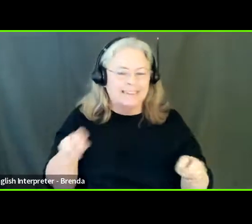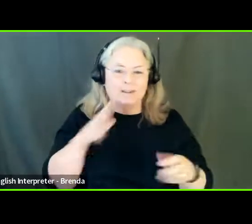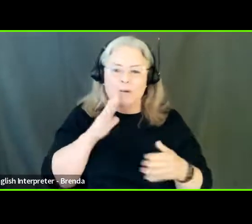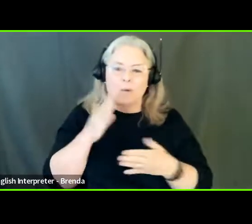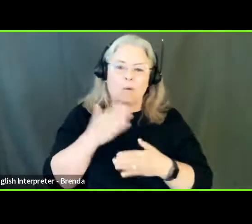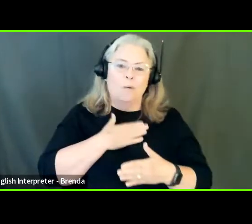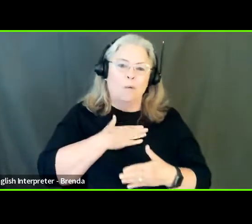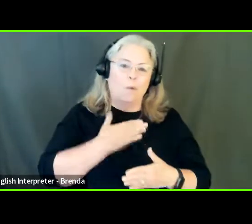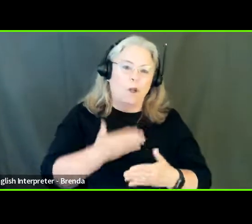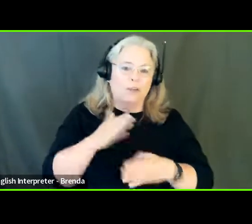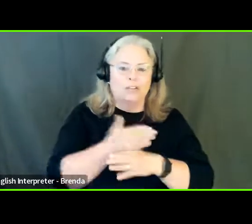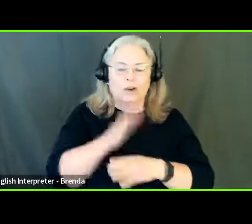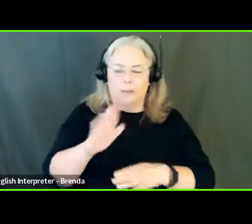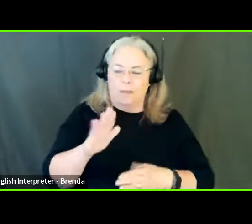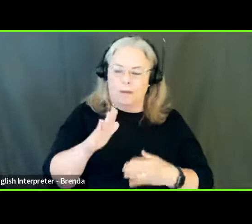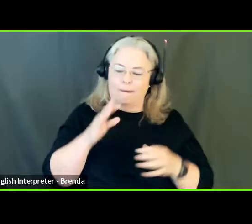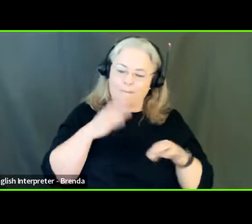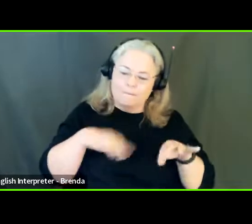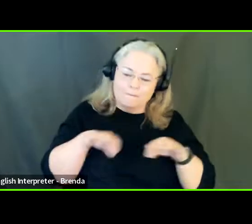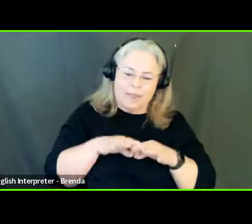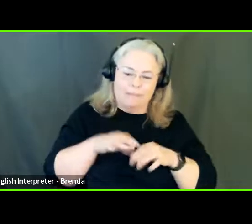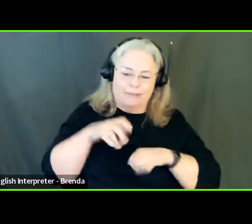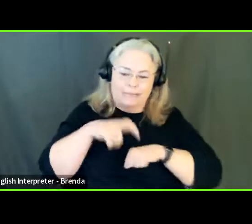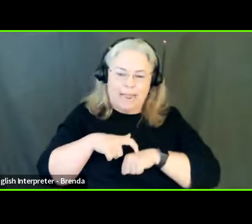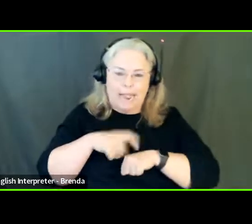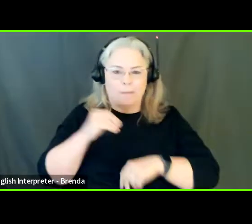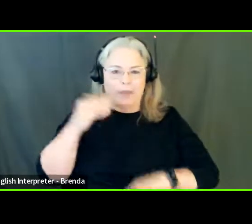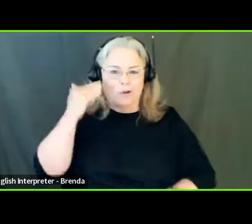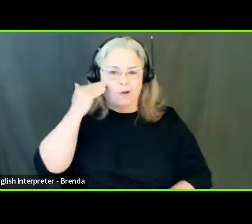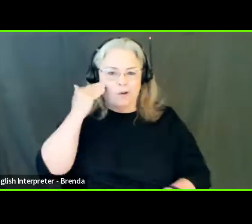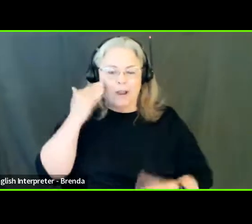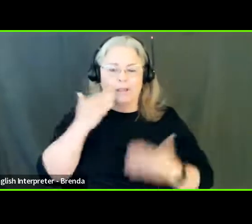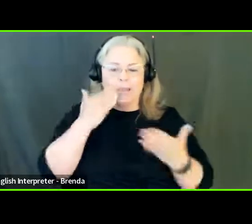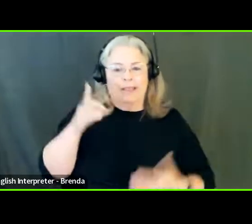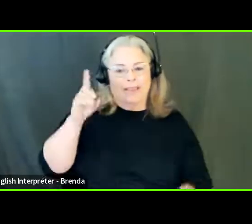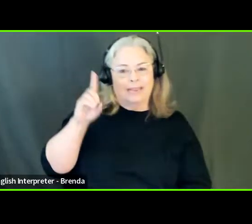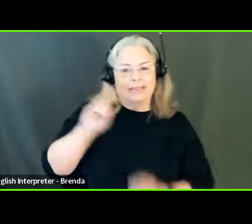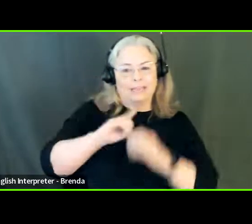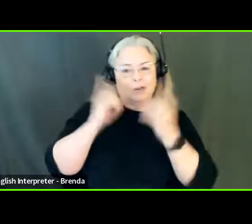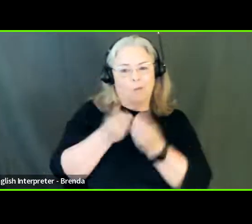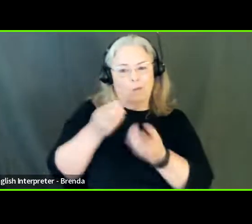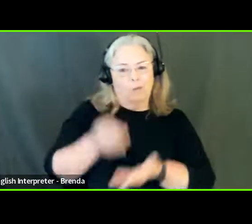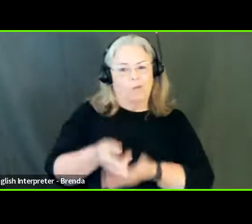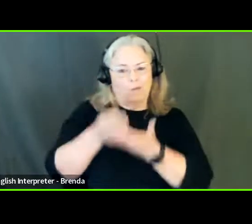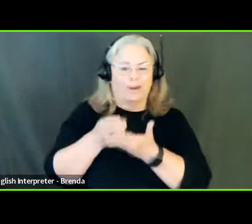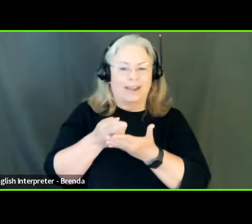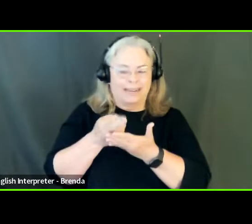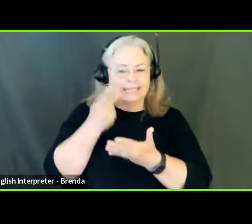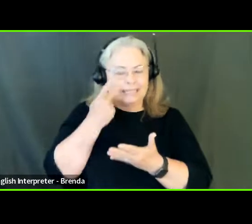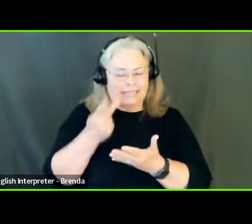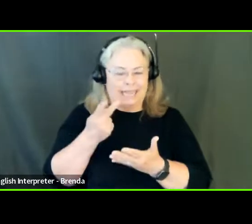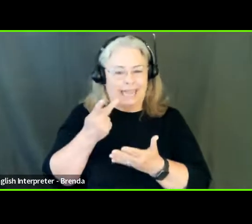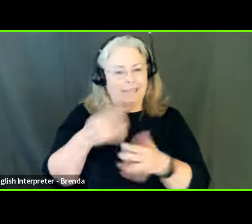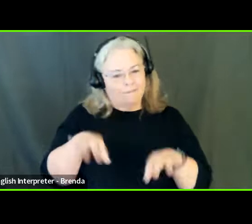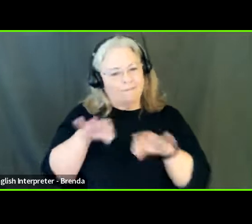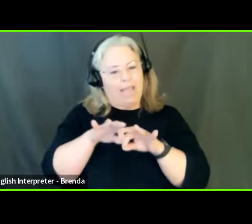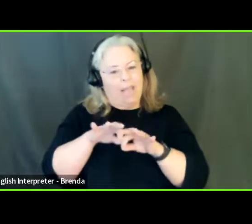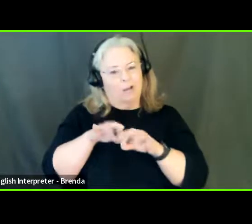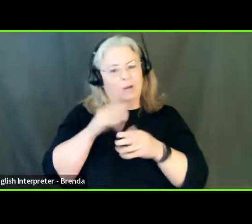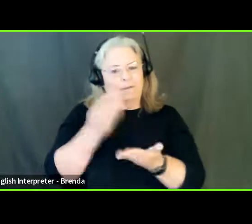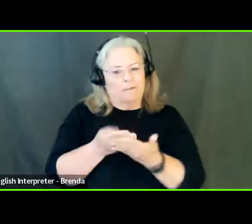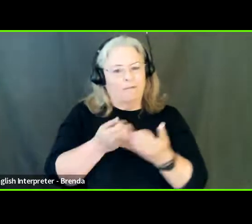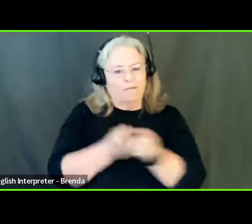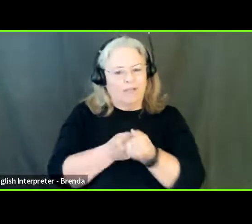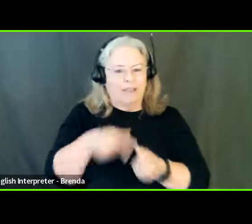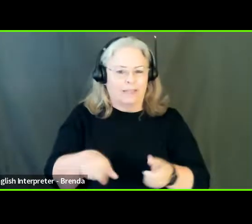their valuable time and knowledge. And thank you to the Department of Rehabilitation for seeing the value in and funding this conference. And of